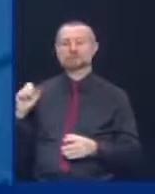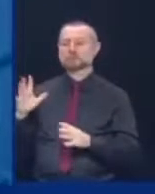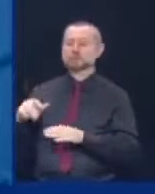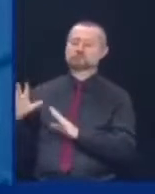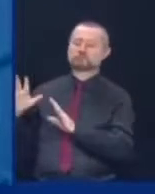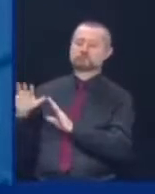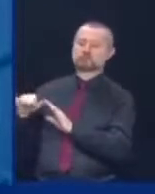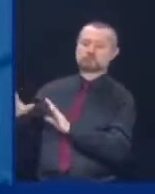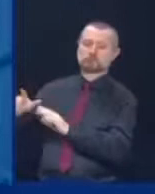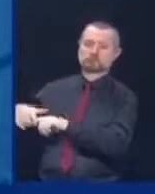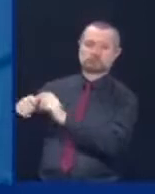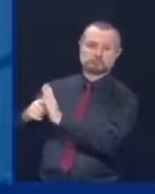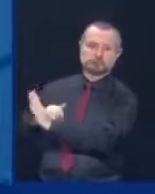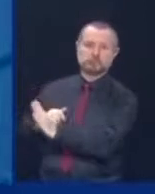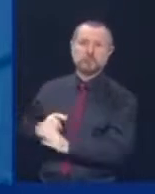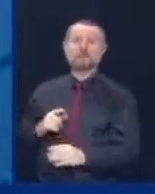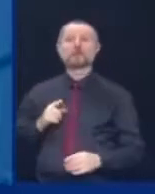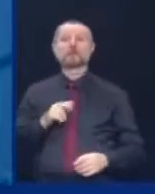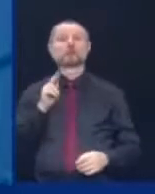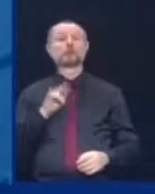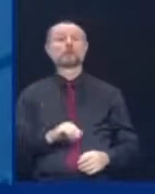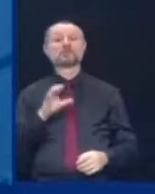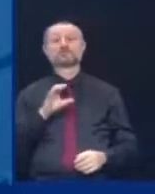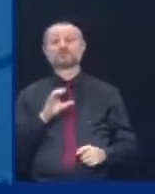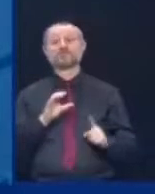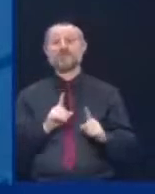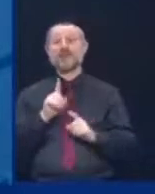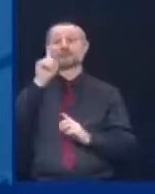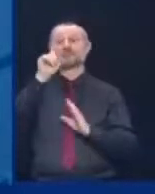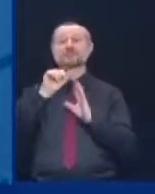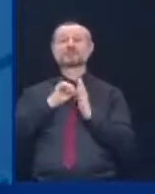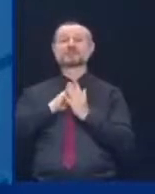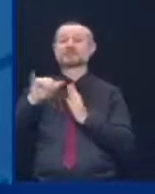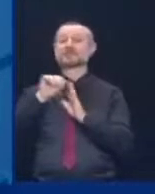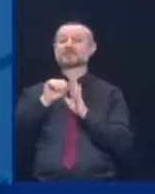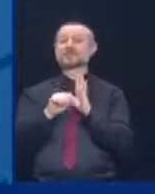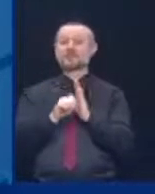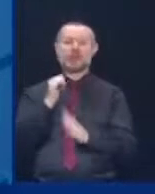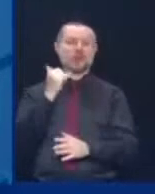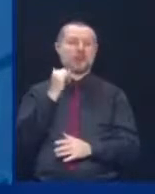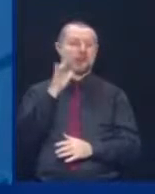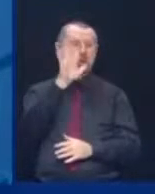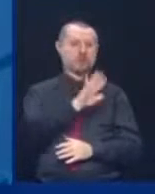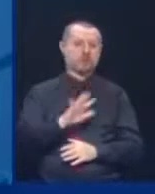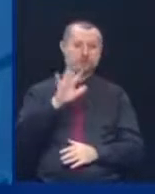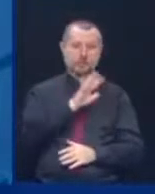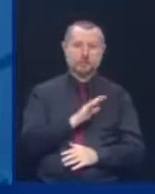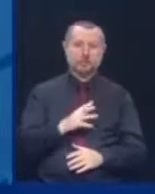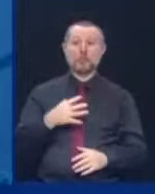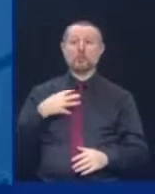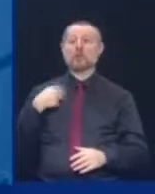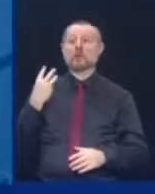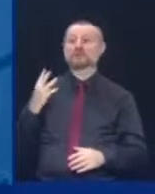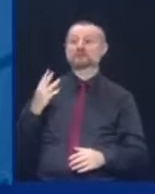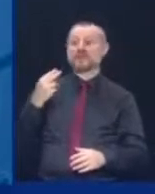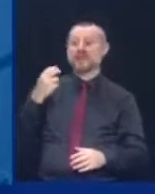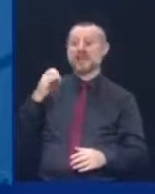New York City, Upper Manhattan is going to become a yellow zone. Basically, the Washington Heights area is